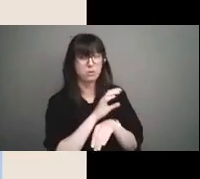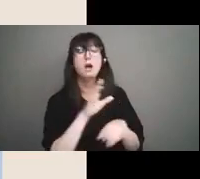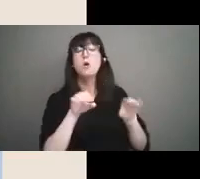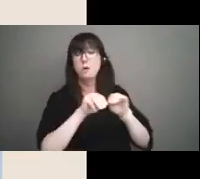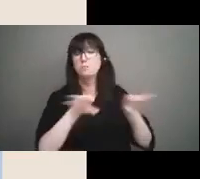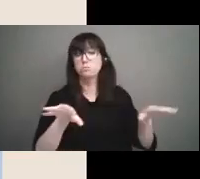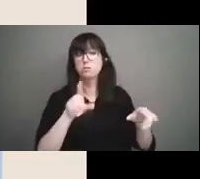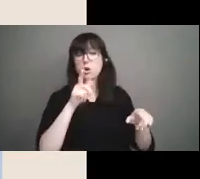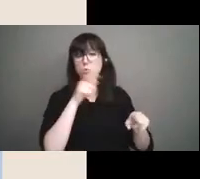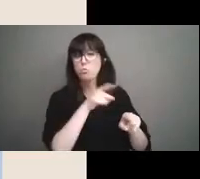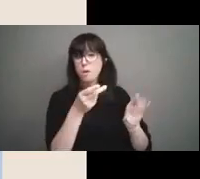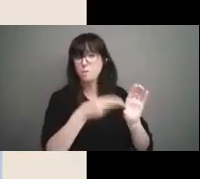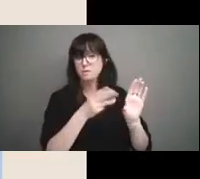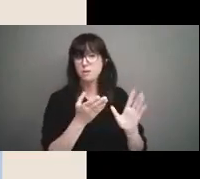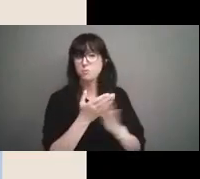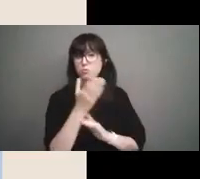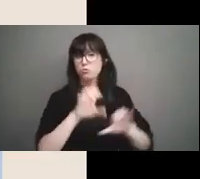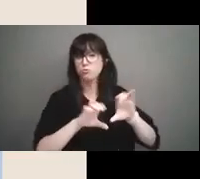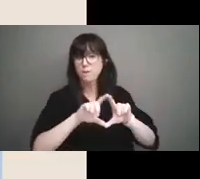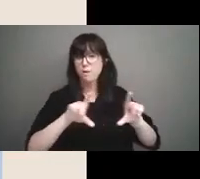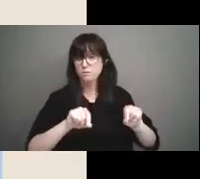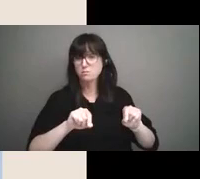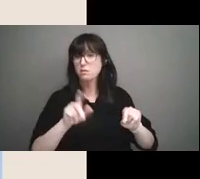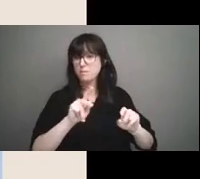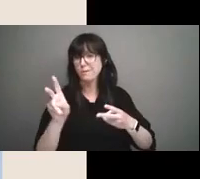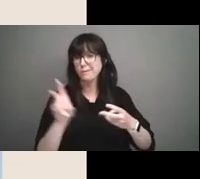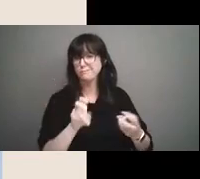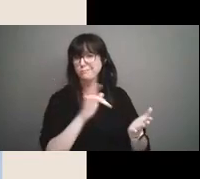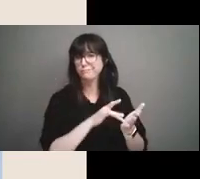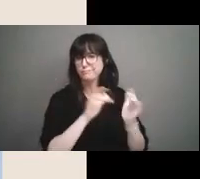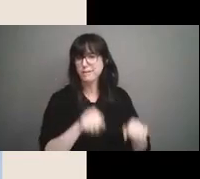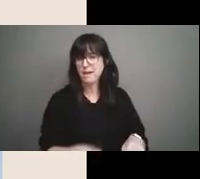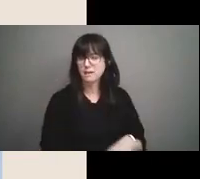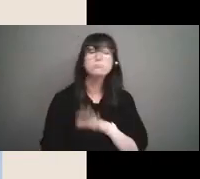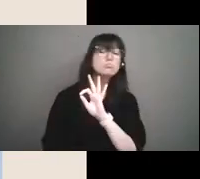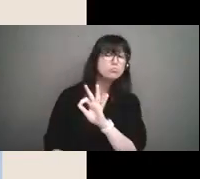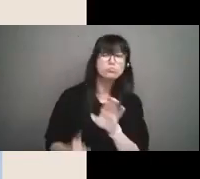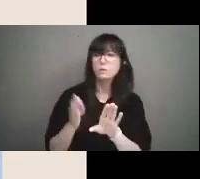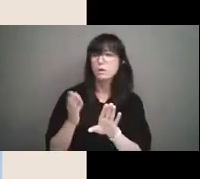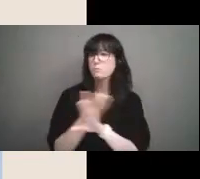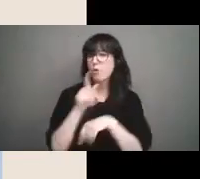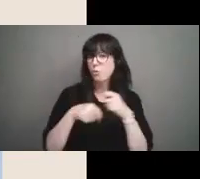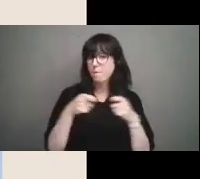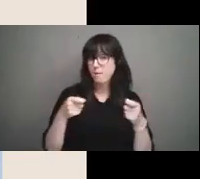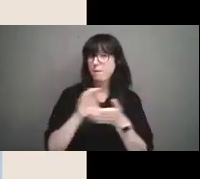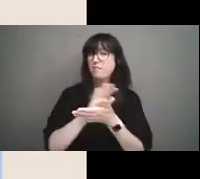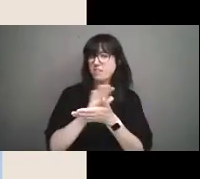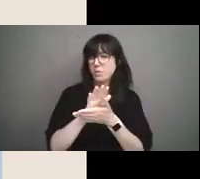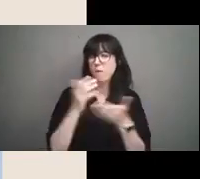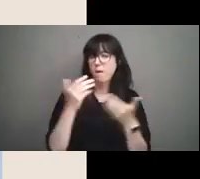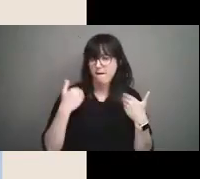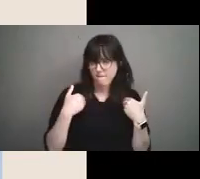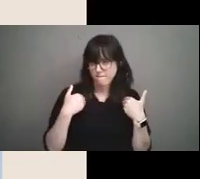to participants through the chat box. All right. Okay, I did have just to wrap up, I did have a video here for you